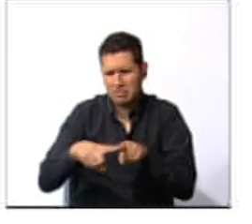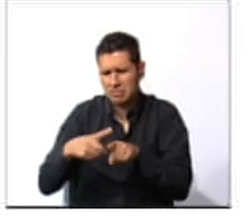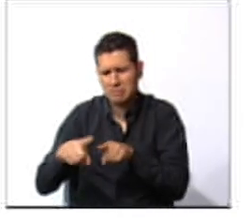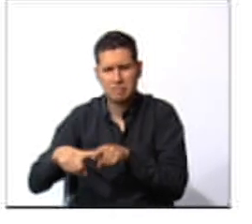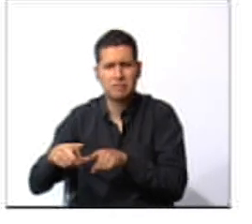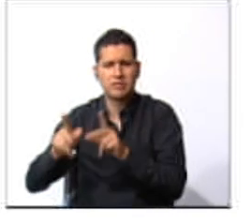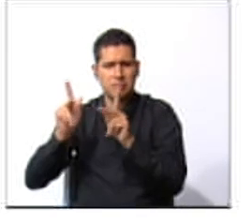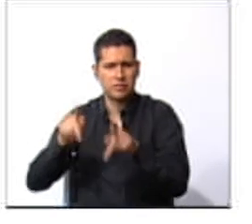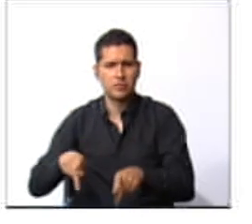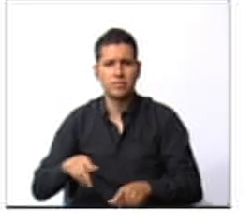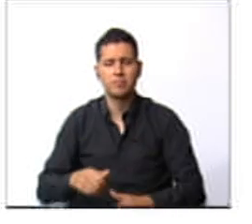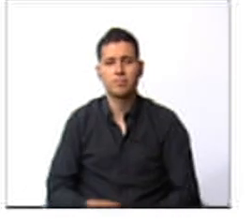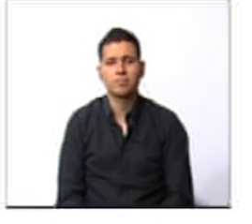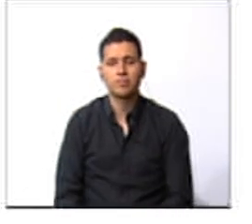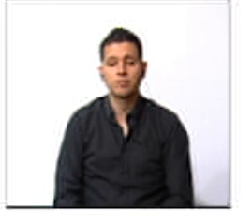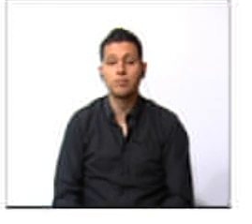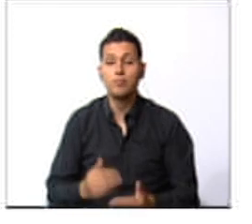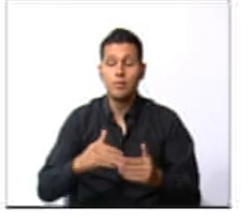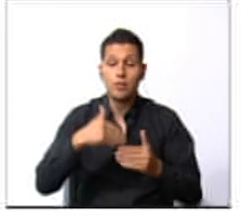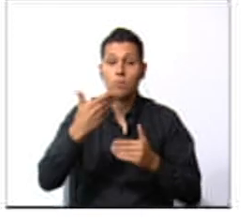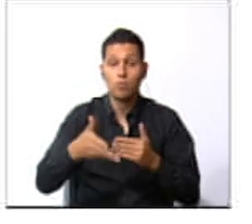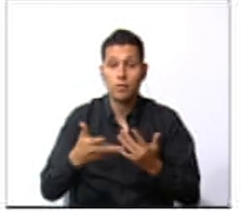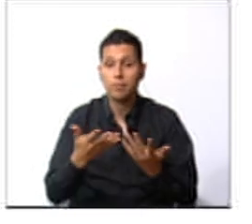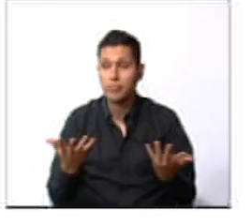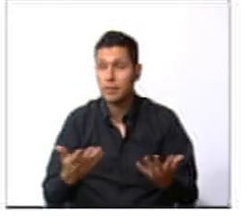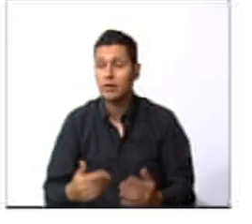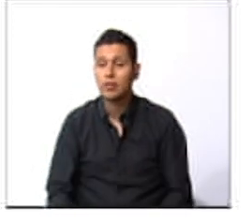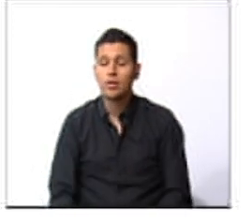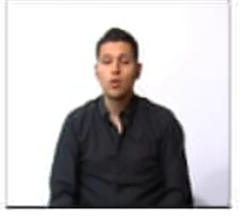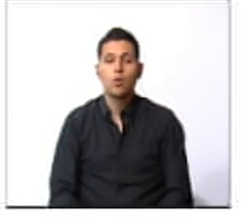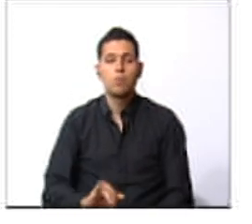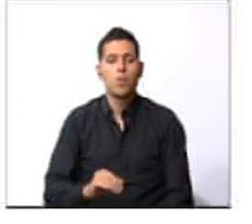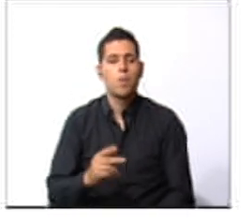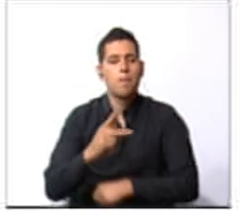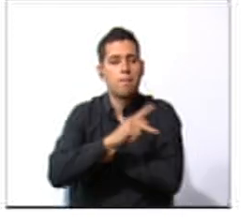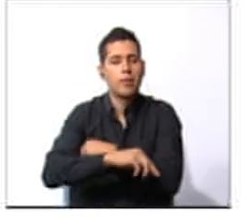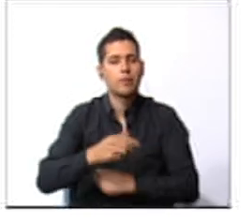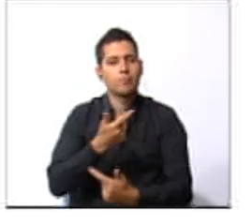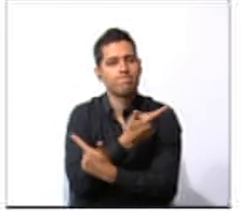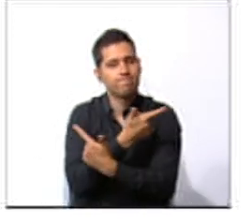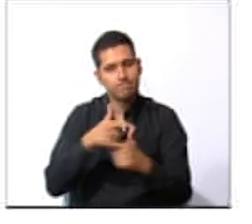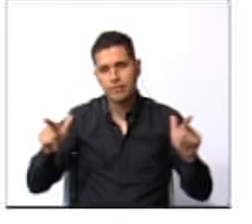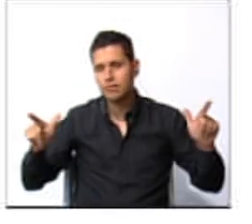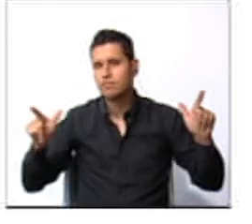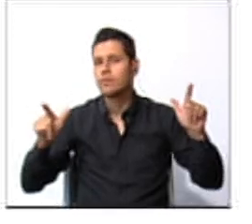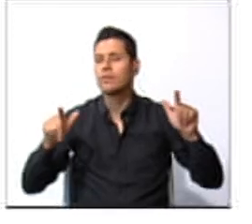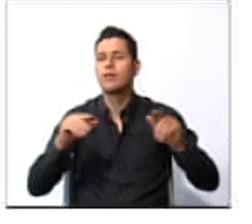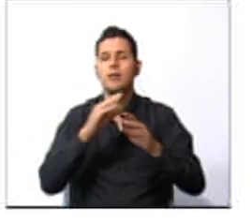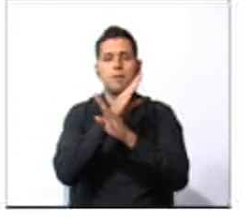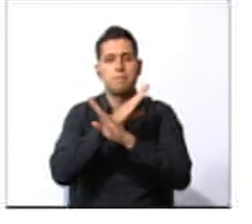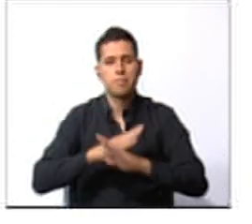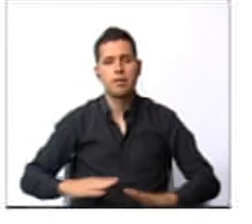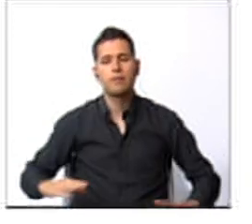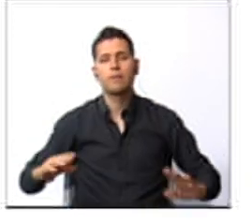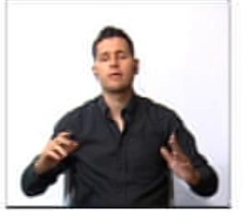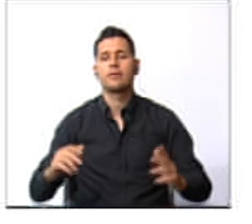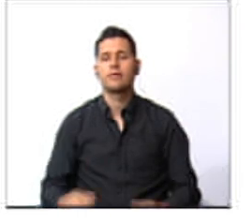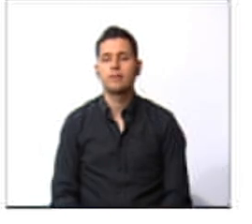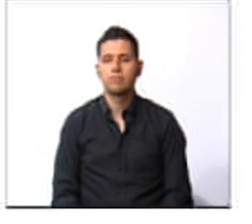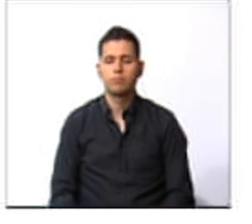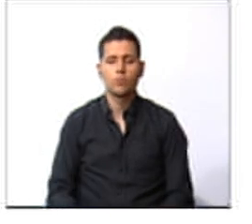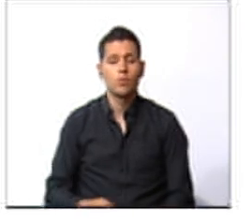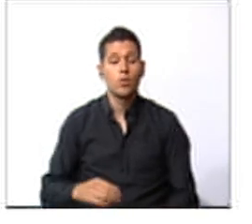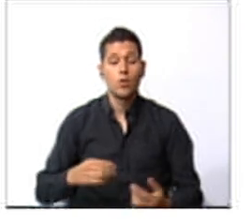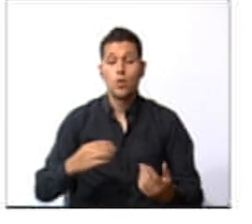people. Then, our freedom and peace. Costa Rica is